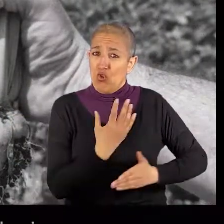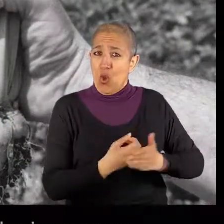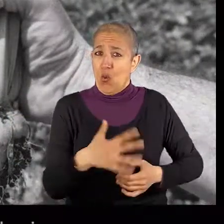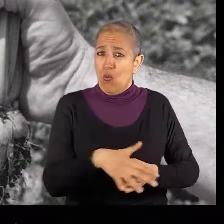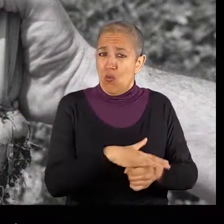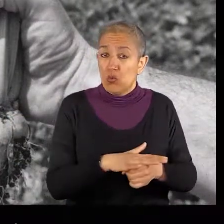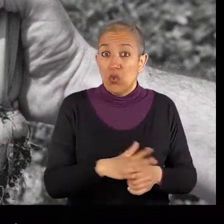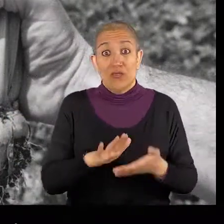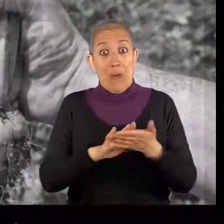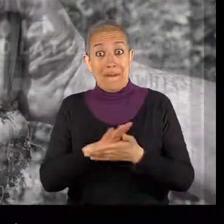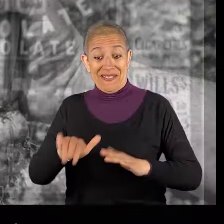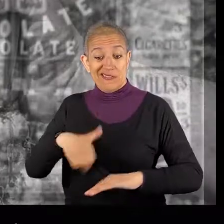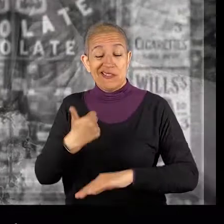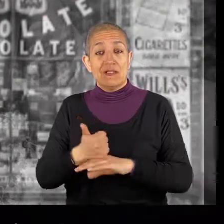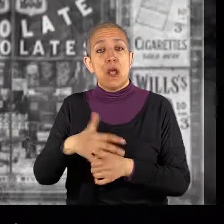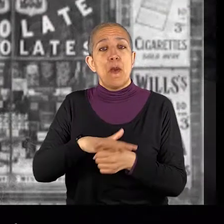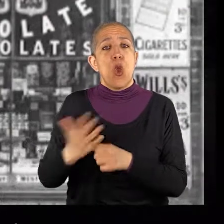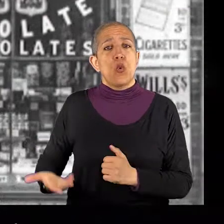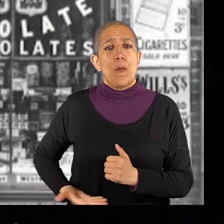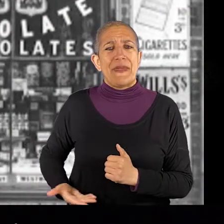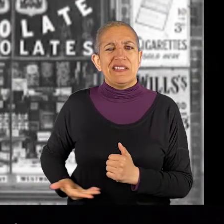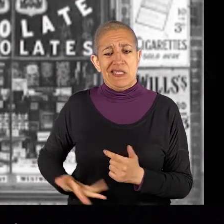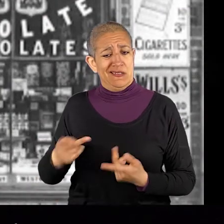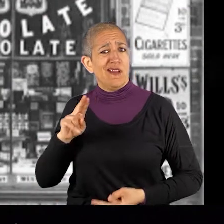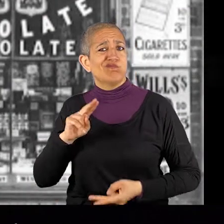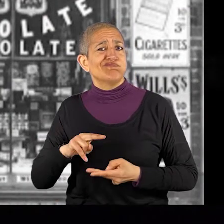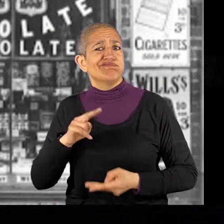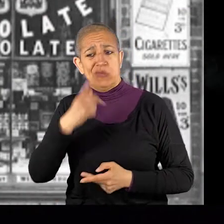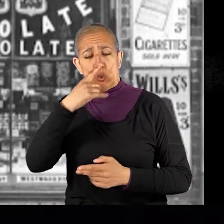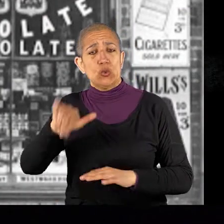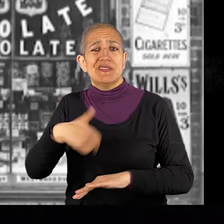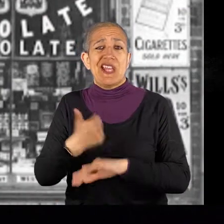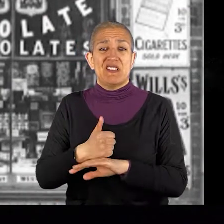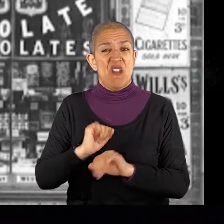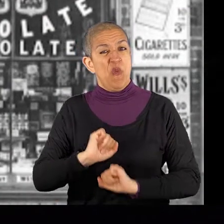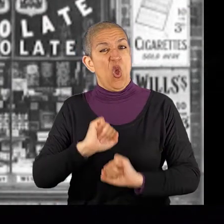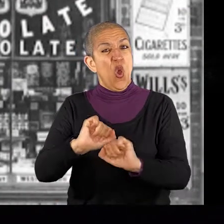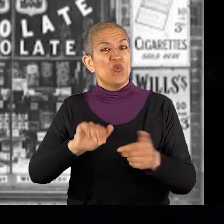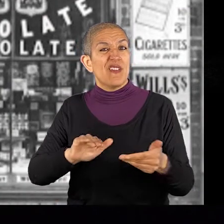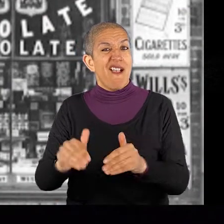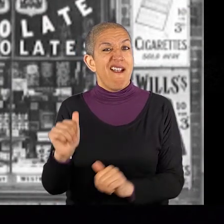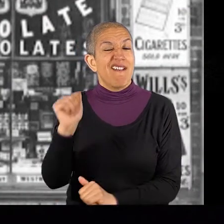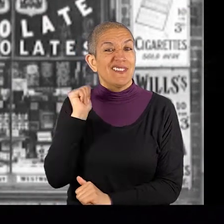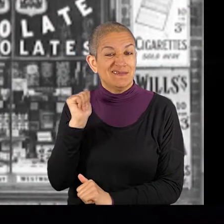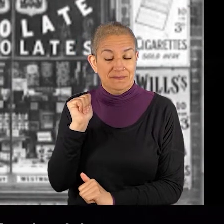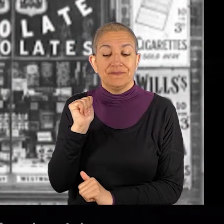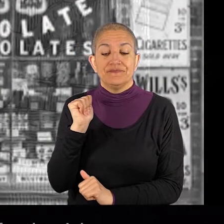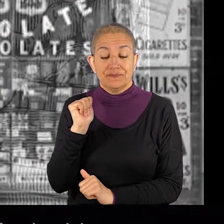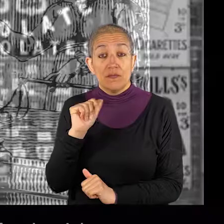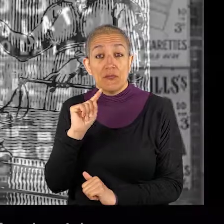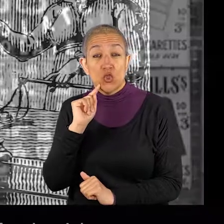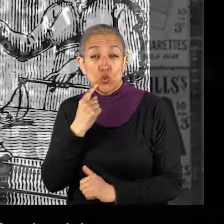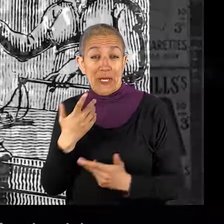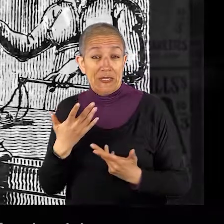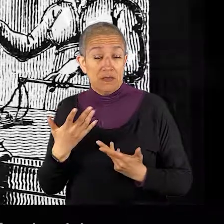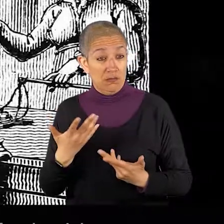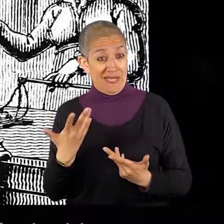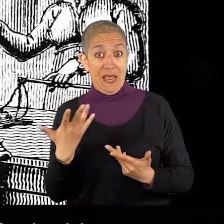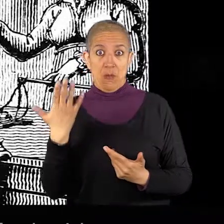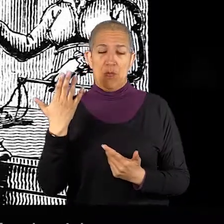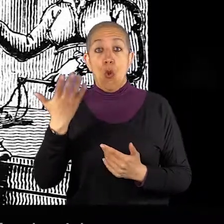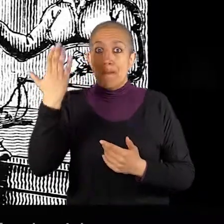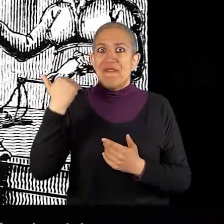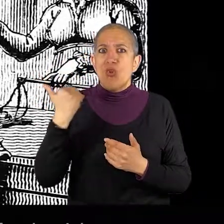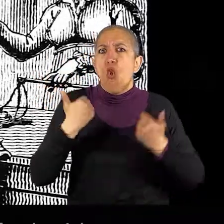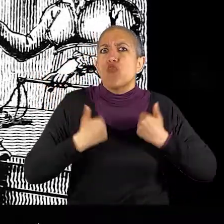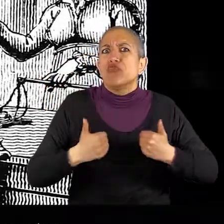businesses was relatively inexpensive and could even be set up in the backyard at home. Sweets were now not only a luxury for